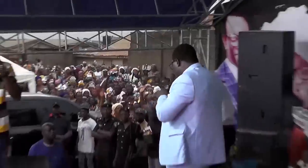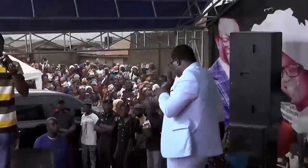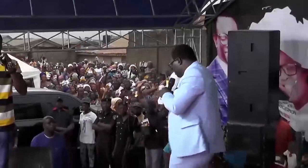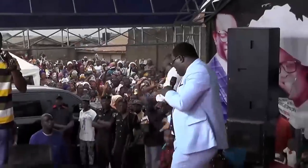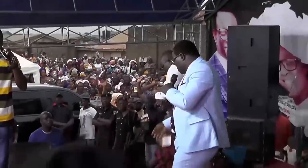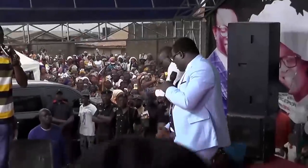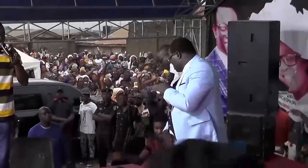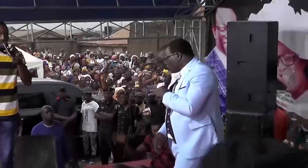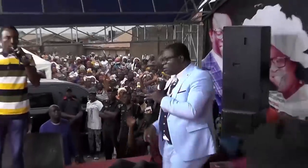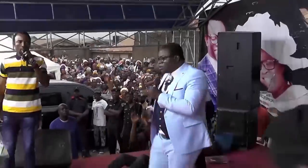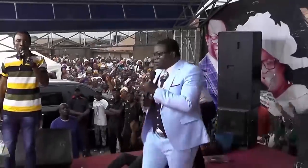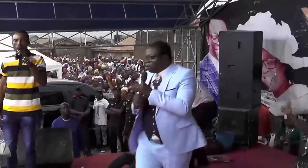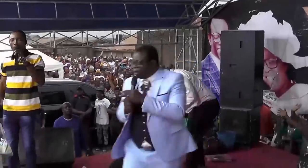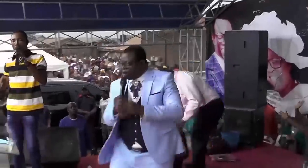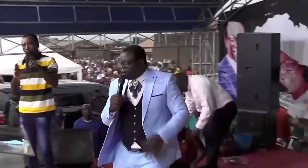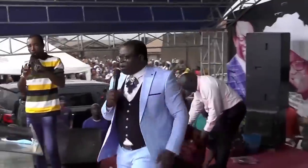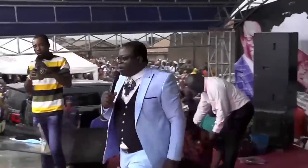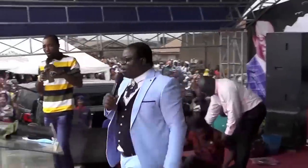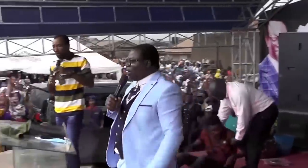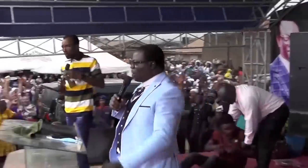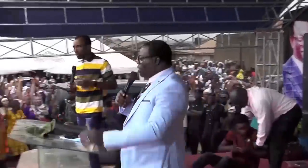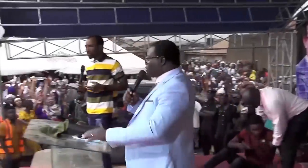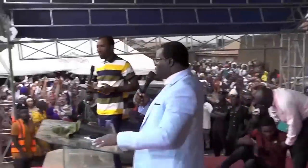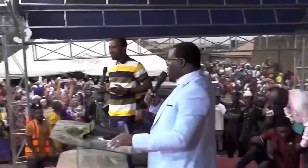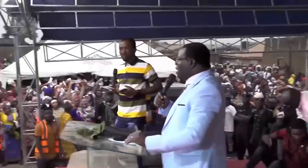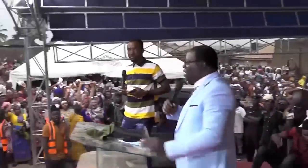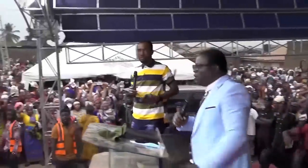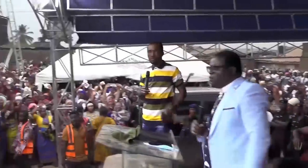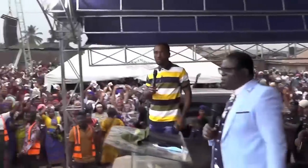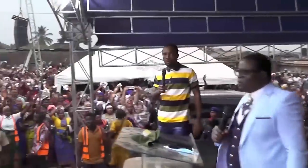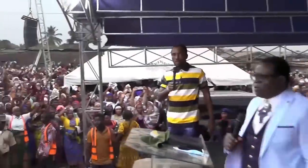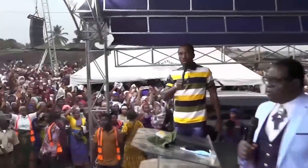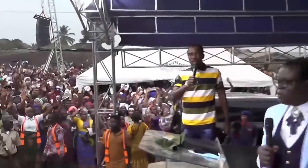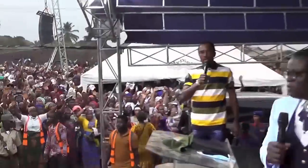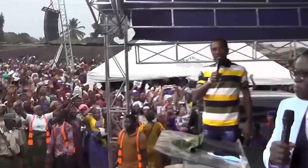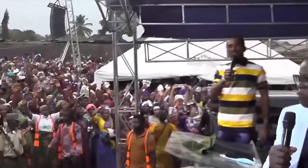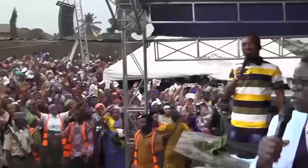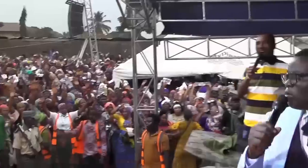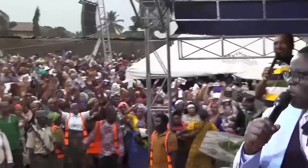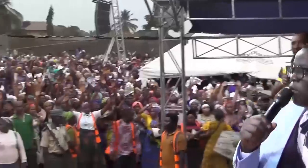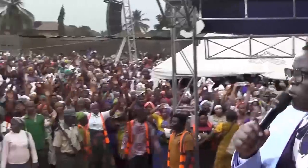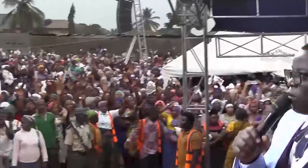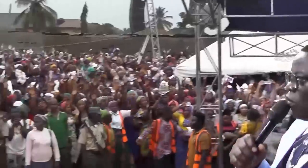passport? Yes! Yes! Yes! Yes!